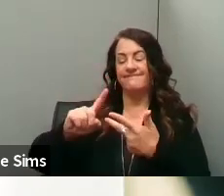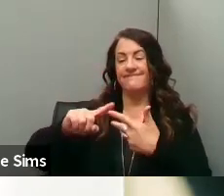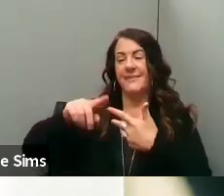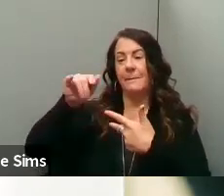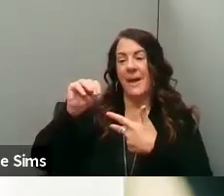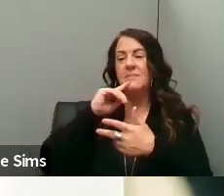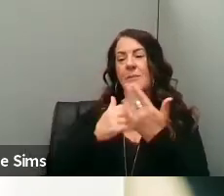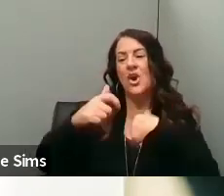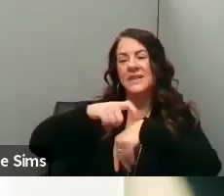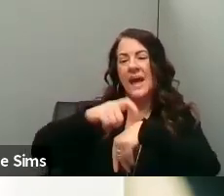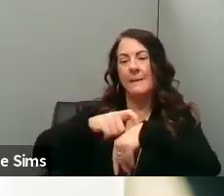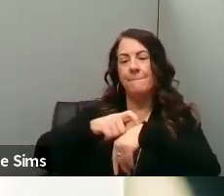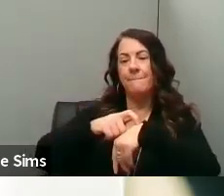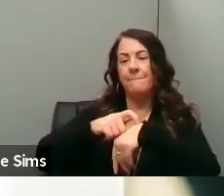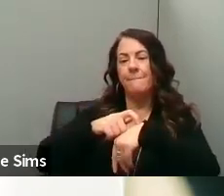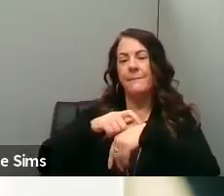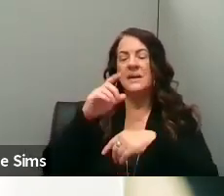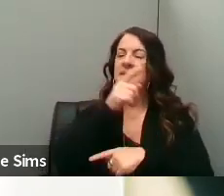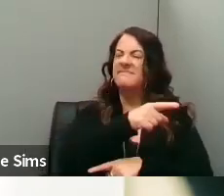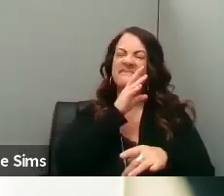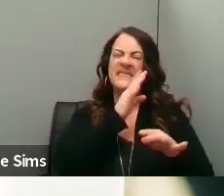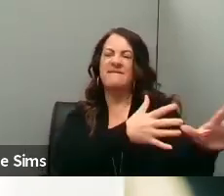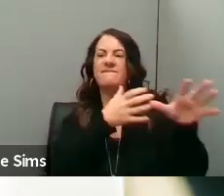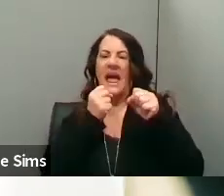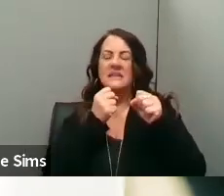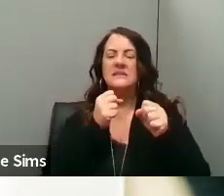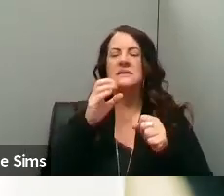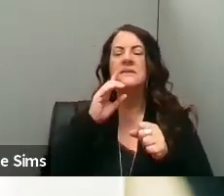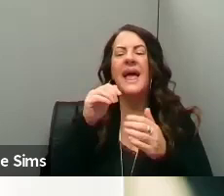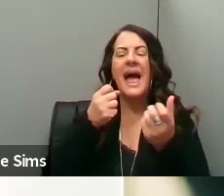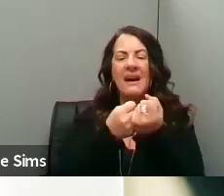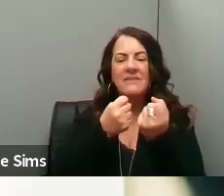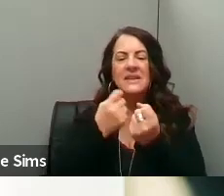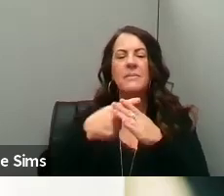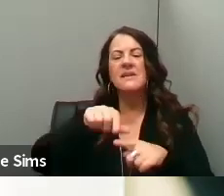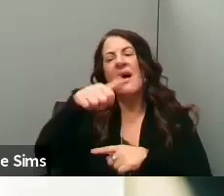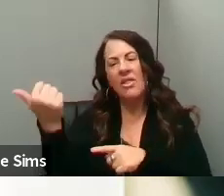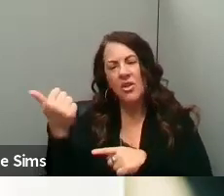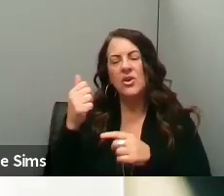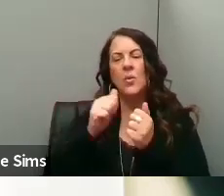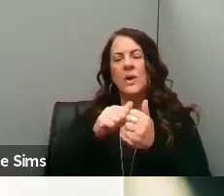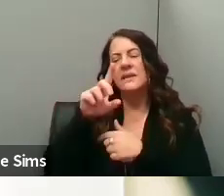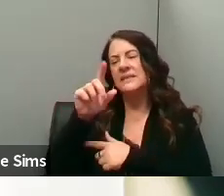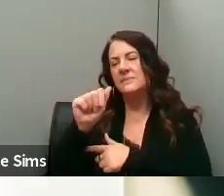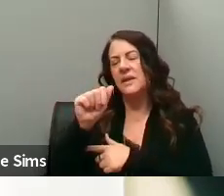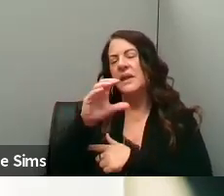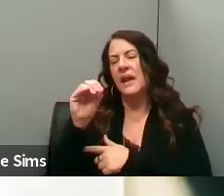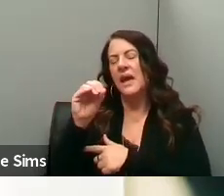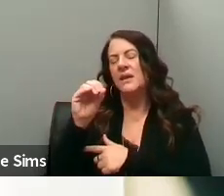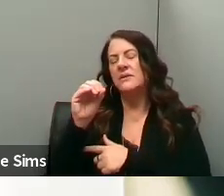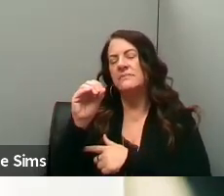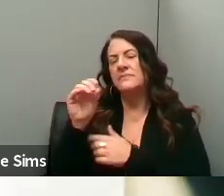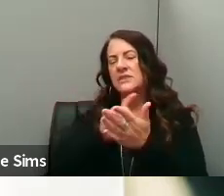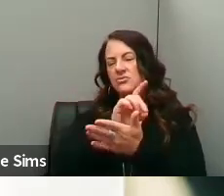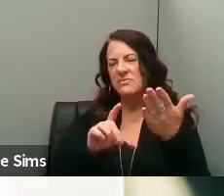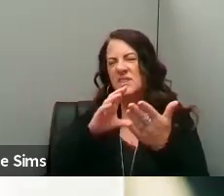attorney focusing on training people with disabilities, advocates, and others on disability discrimination and reasonable